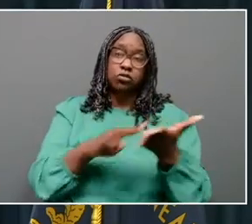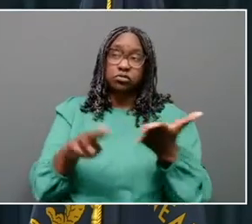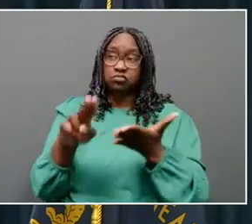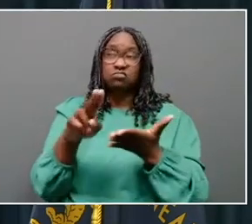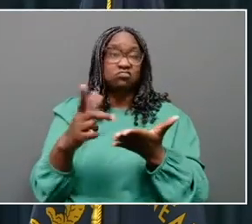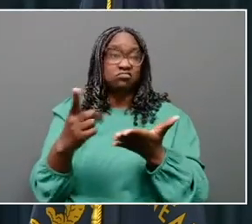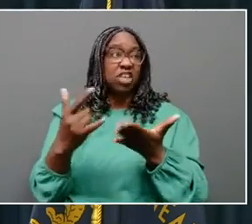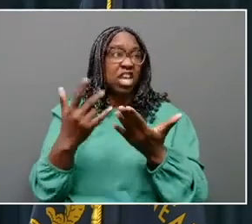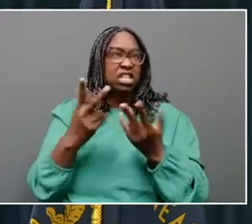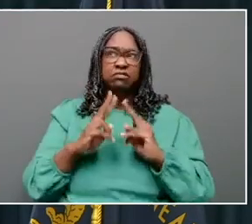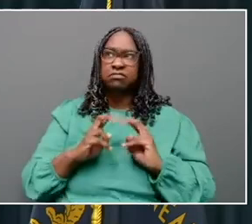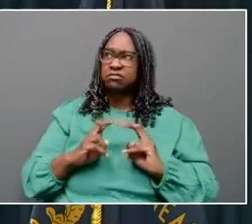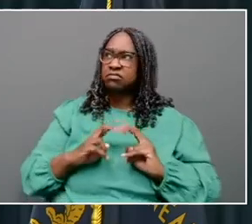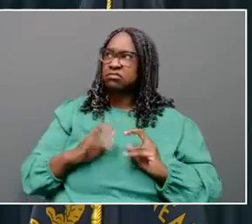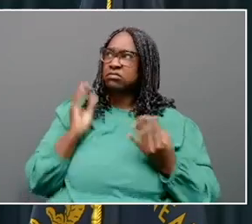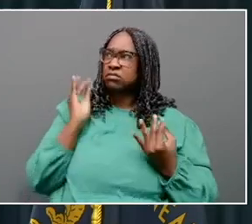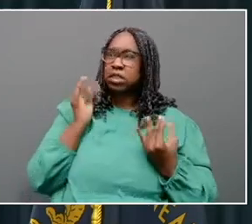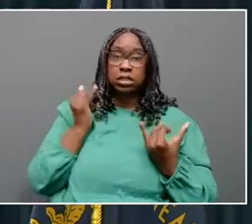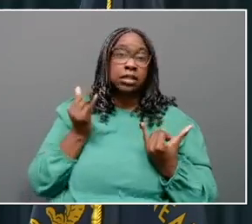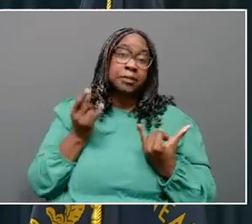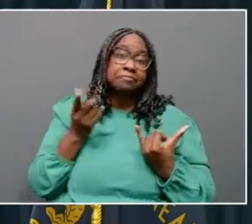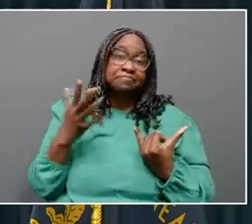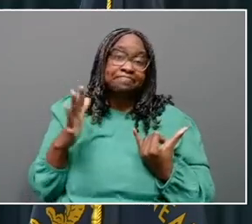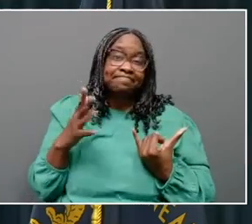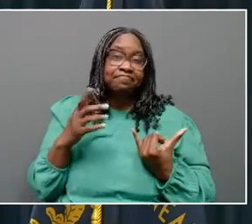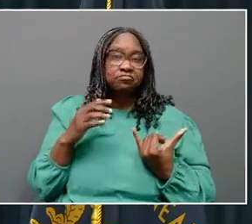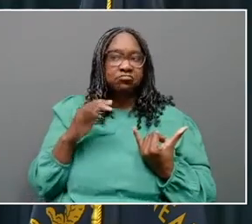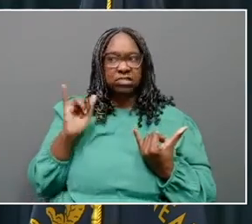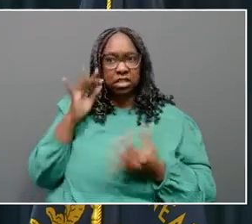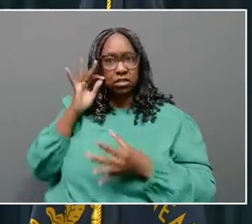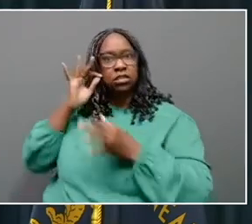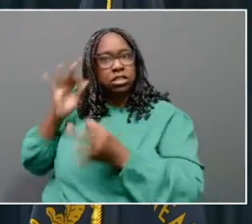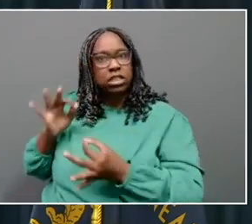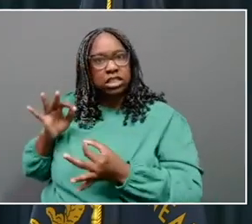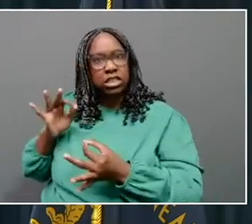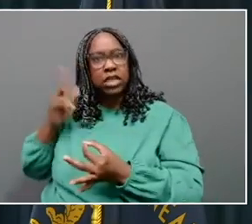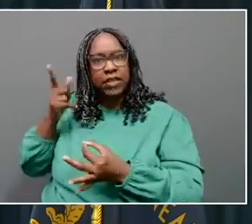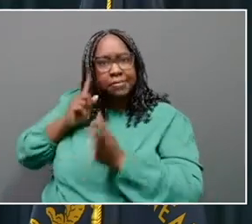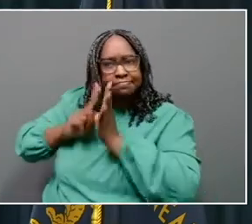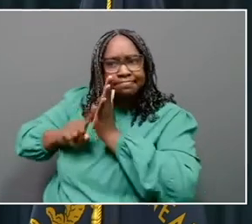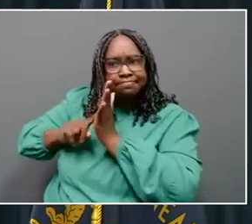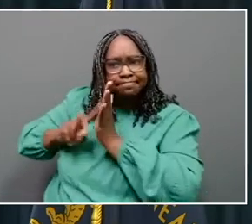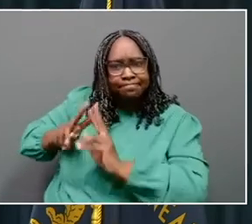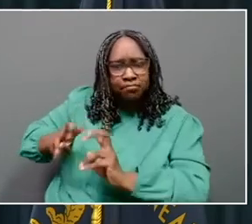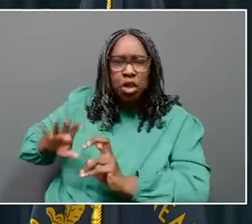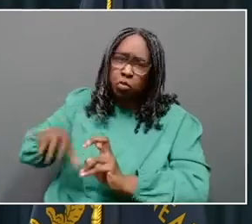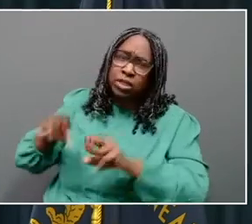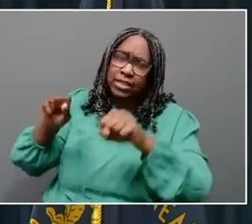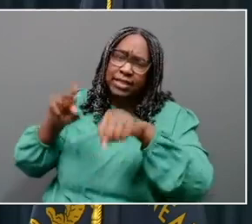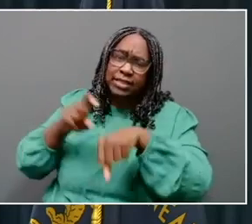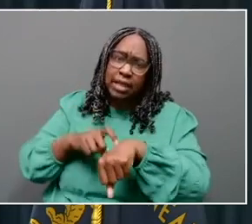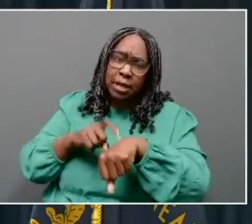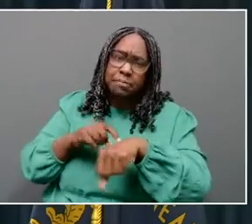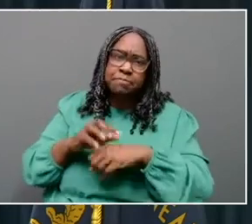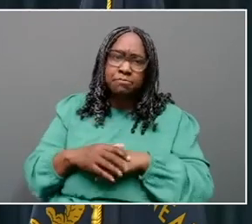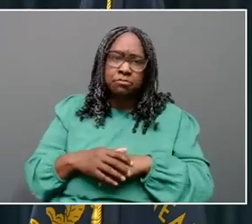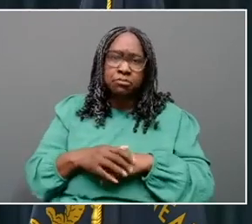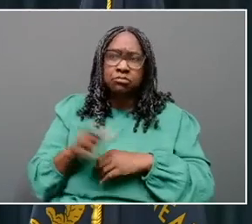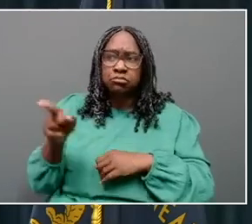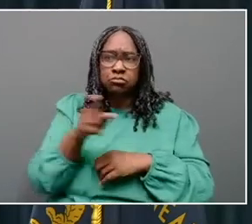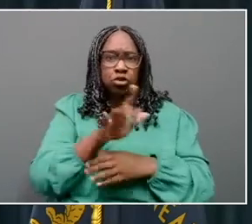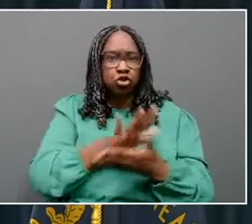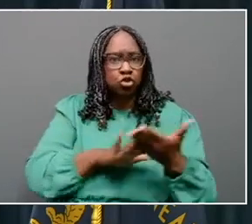today as they pour through that opinion. And I think it'll take some time before those universities come